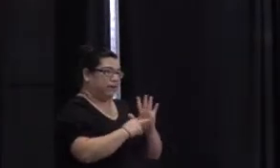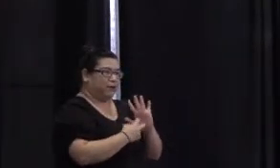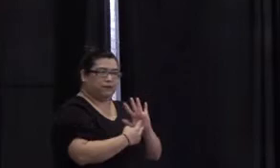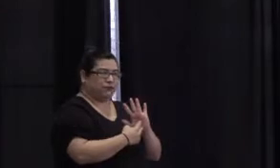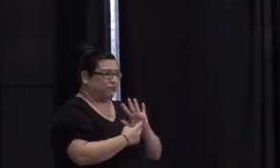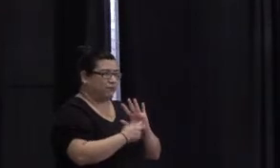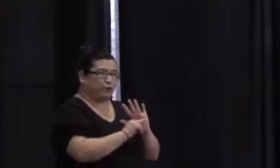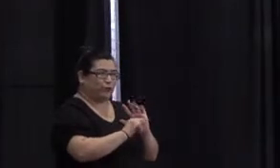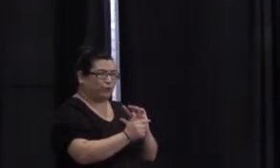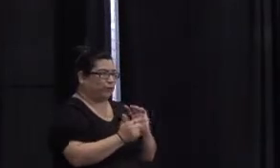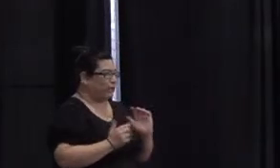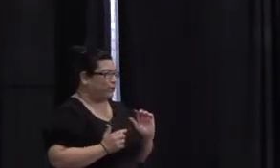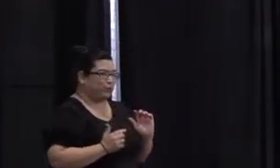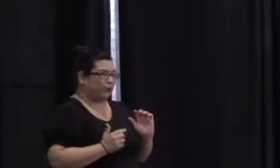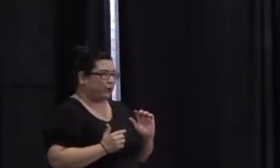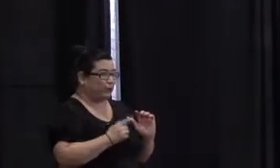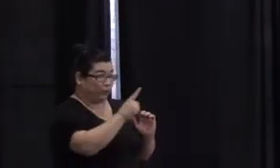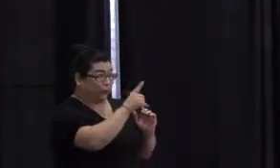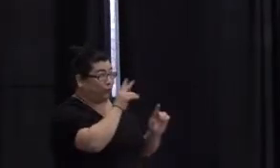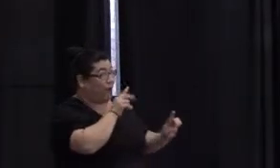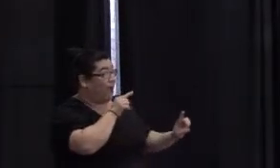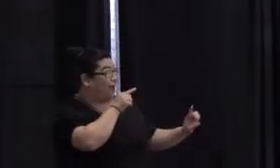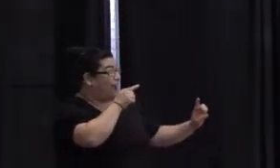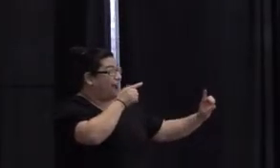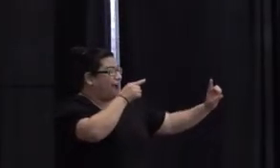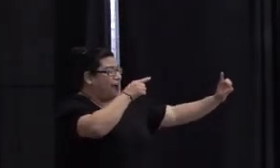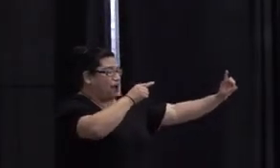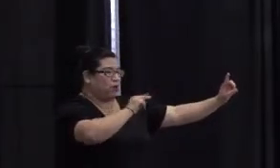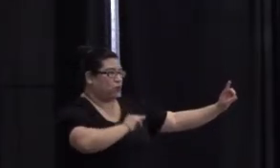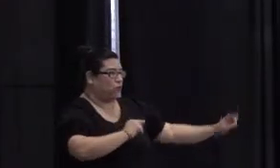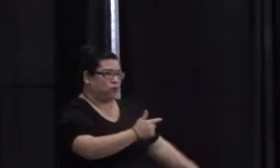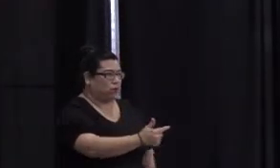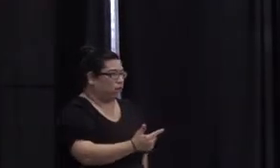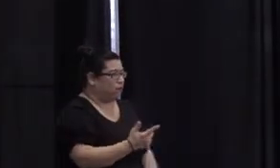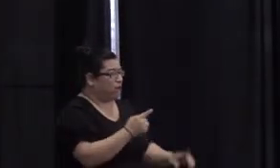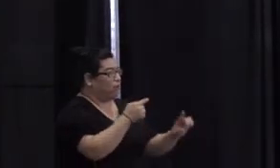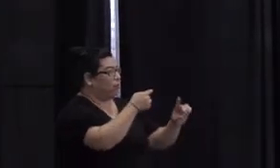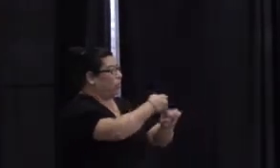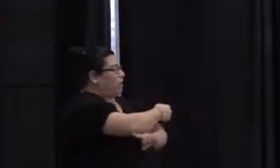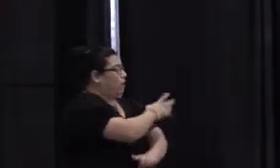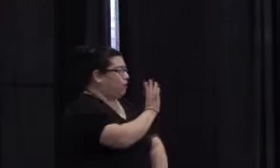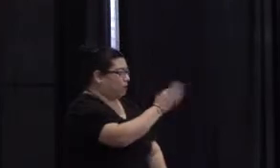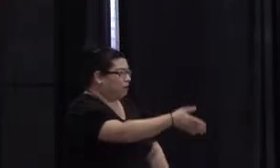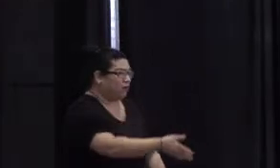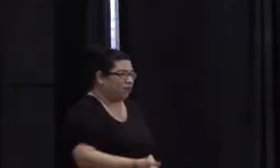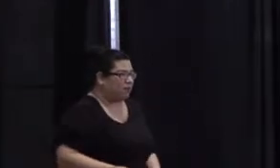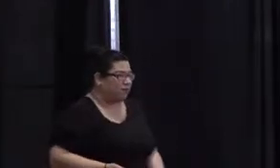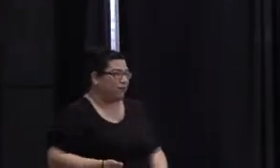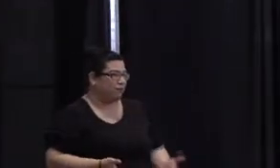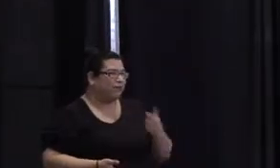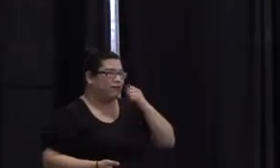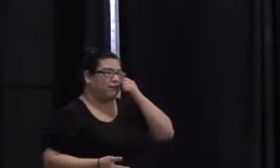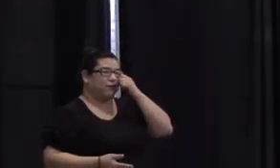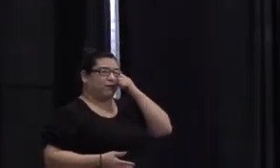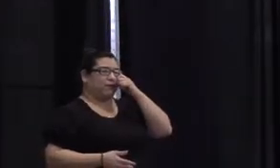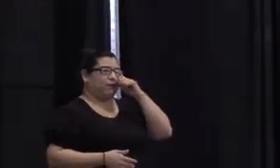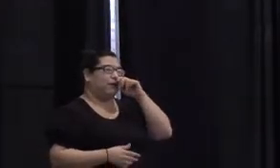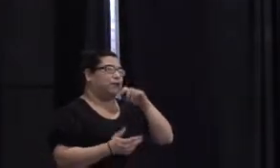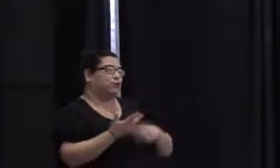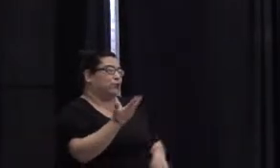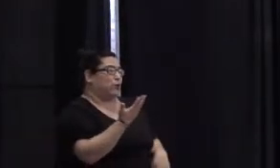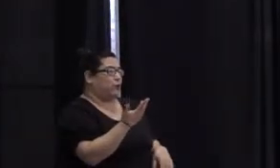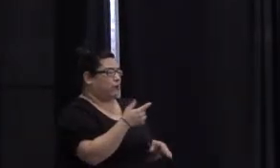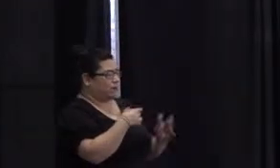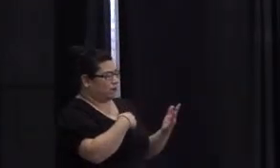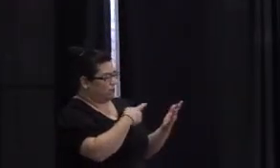good long-term strategy for fiscal success. And so counting